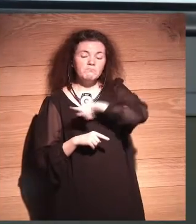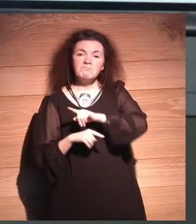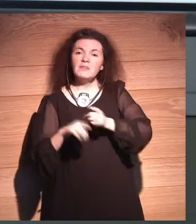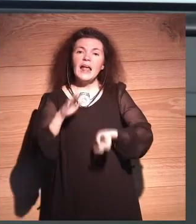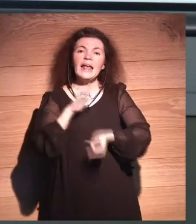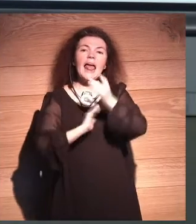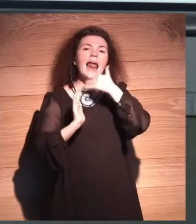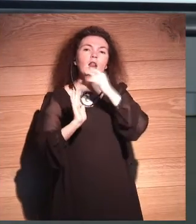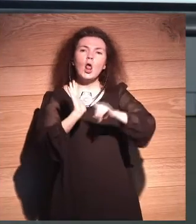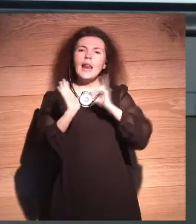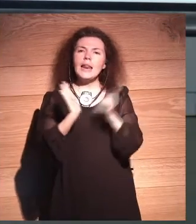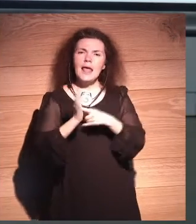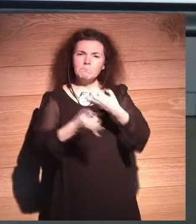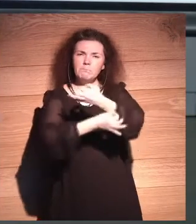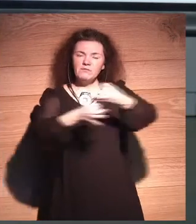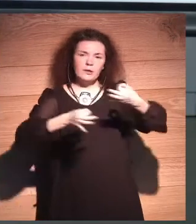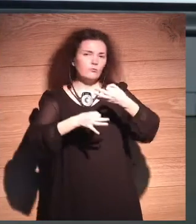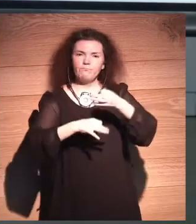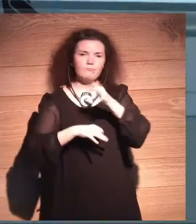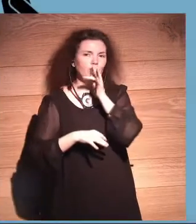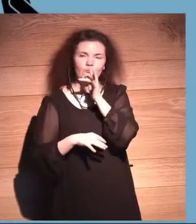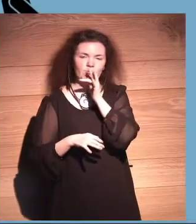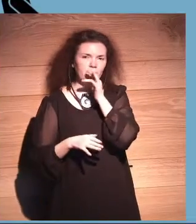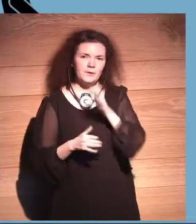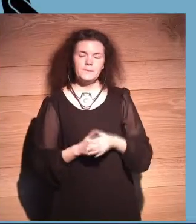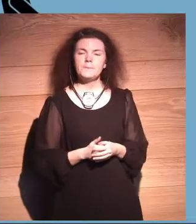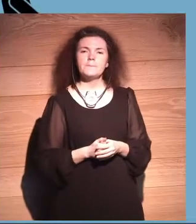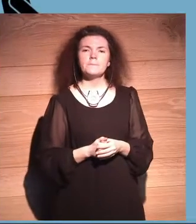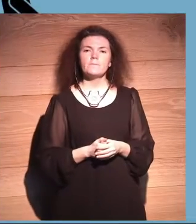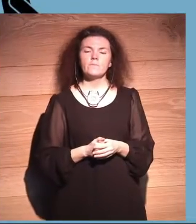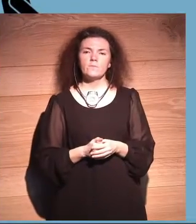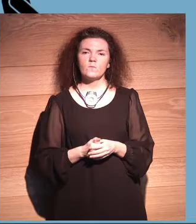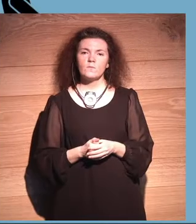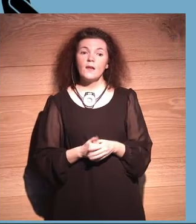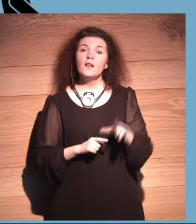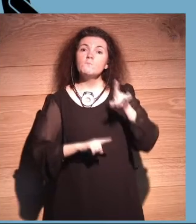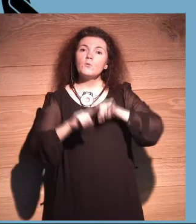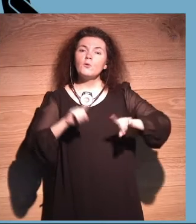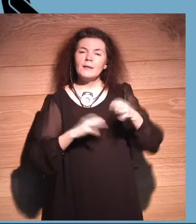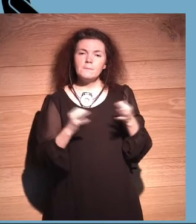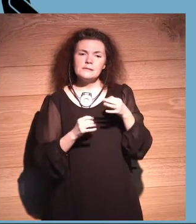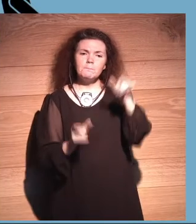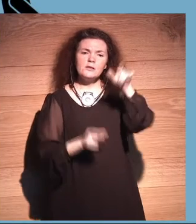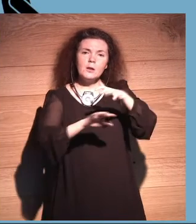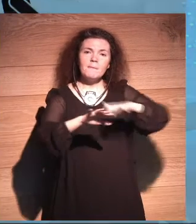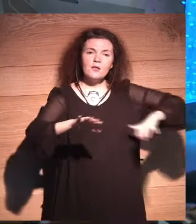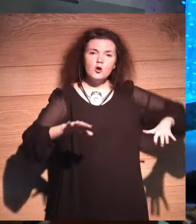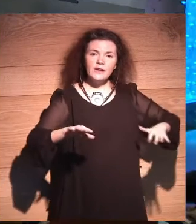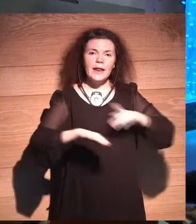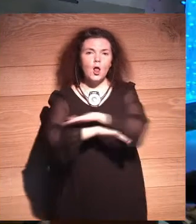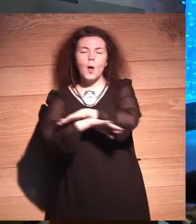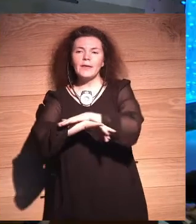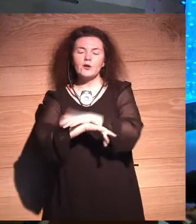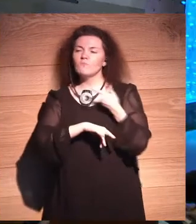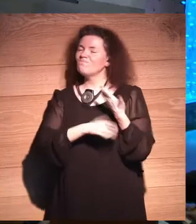no wonder that people don't actually trust government to do things. We have tremendous challenges that we know of today and